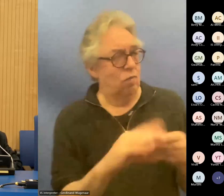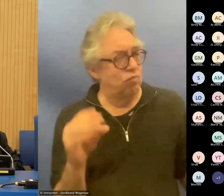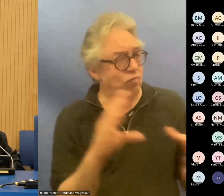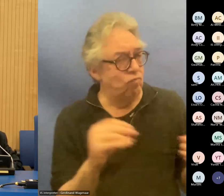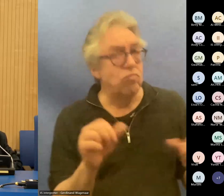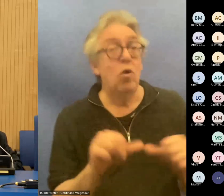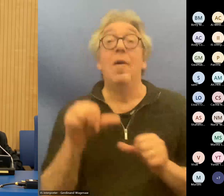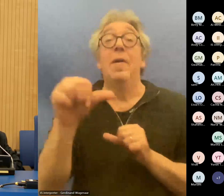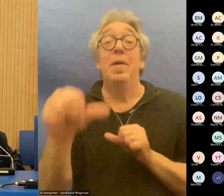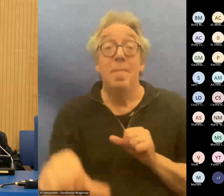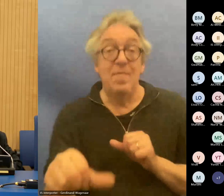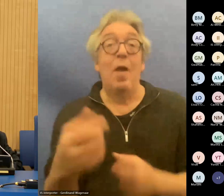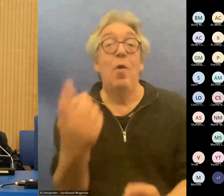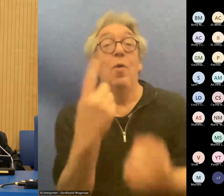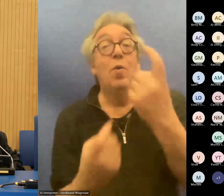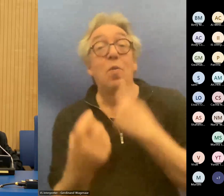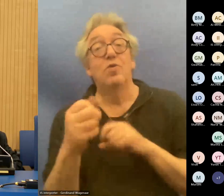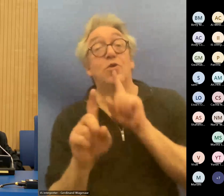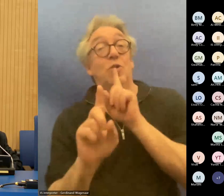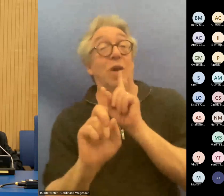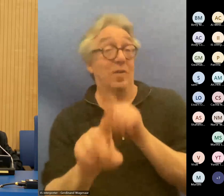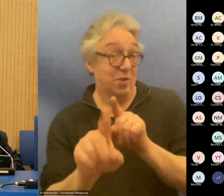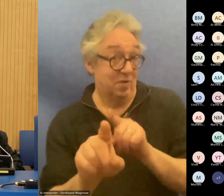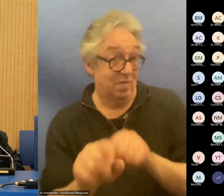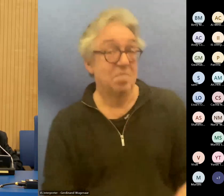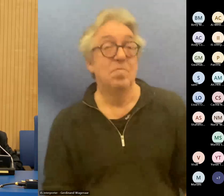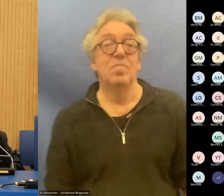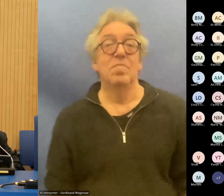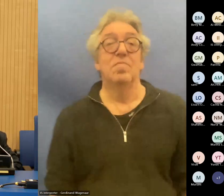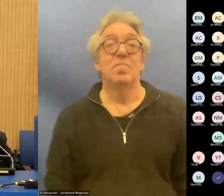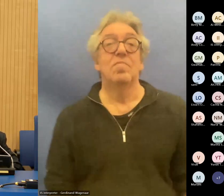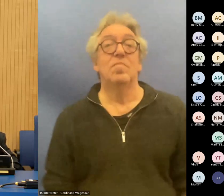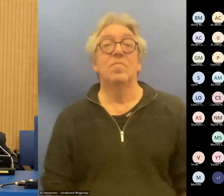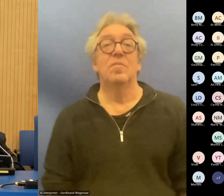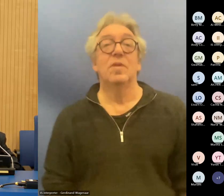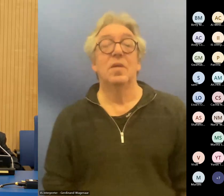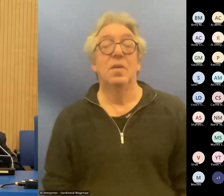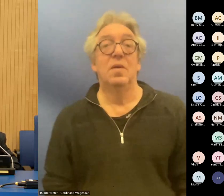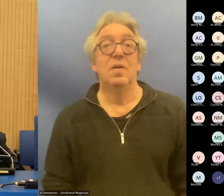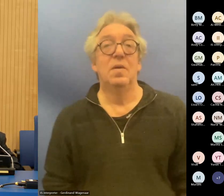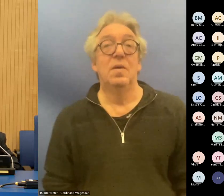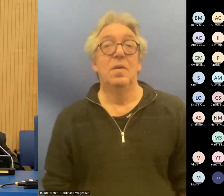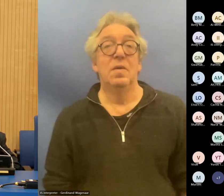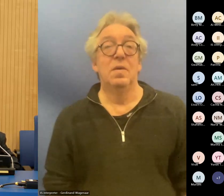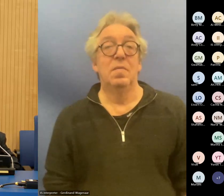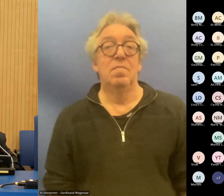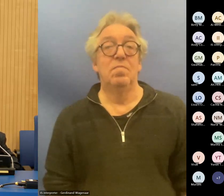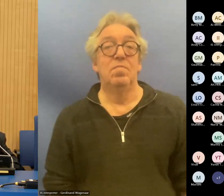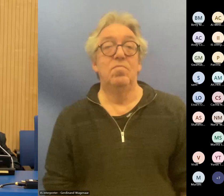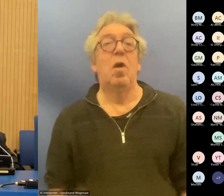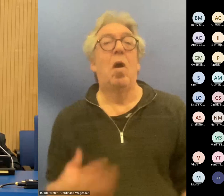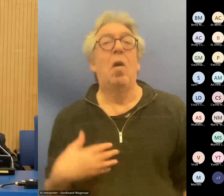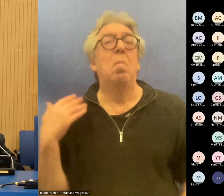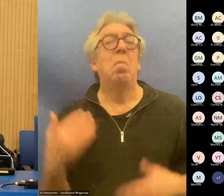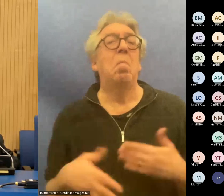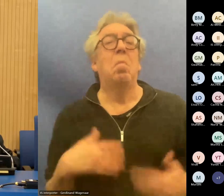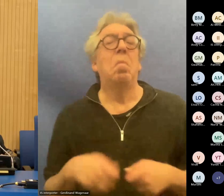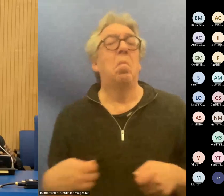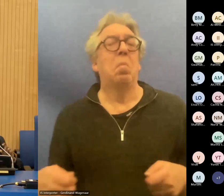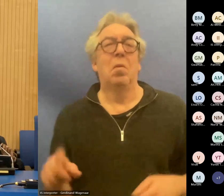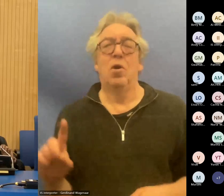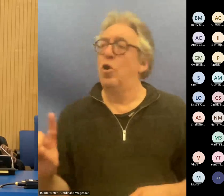session. So we will go straight into it. And I will start with Debora